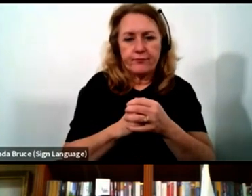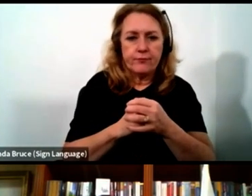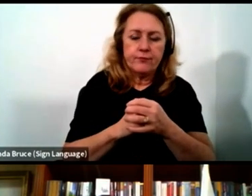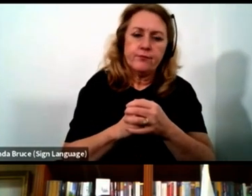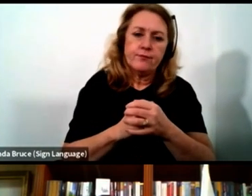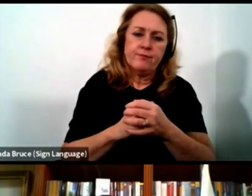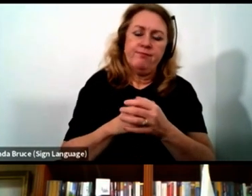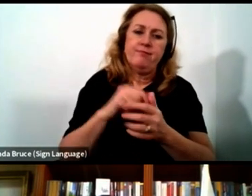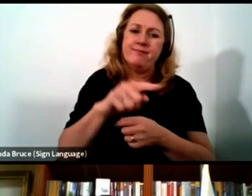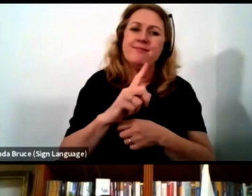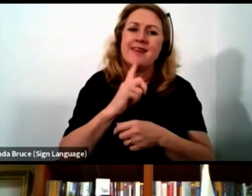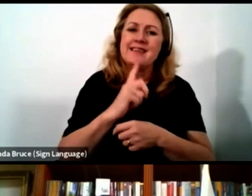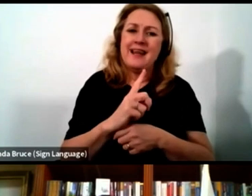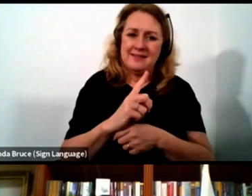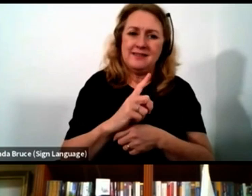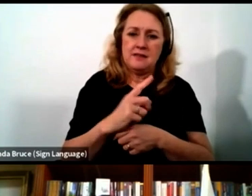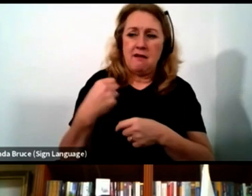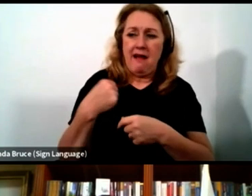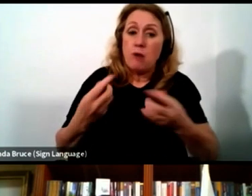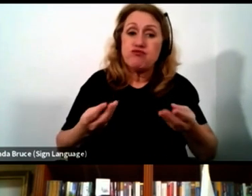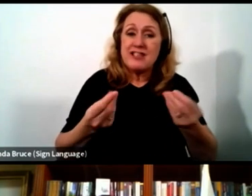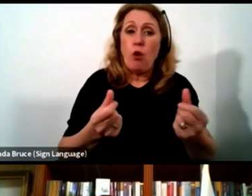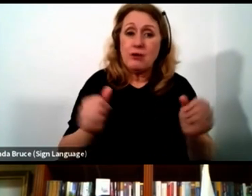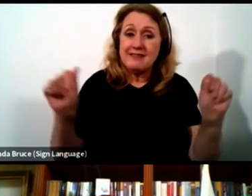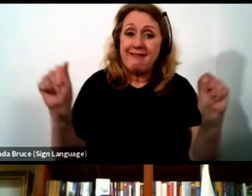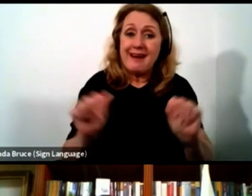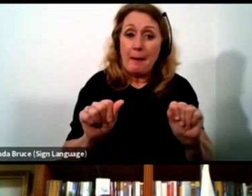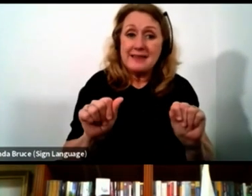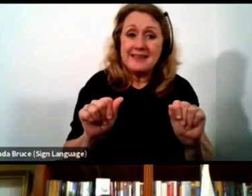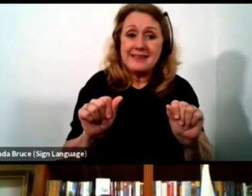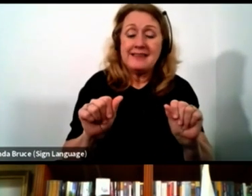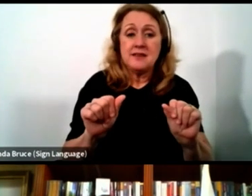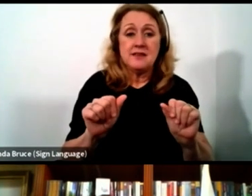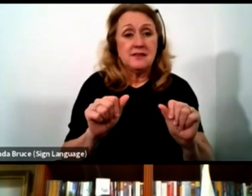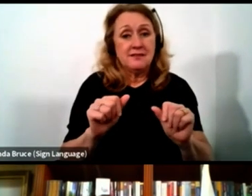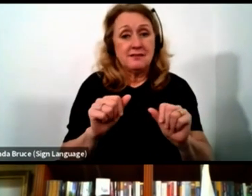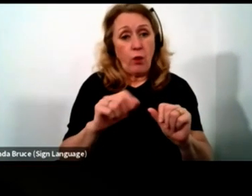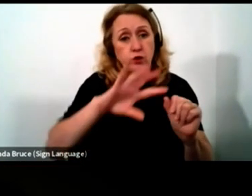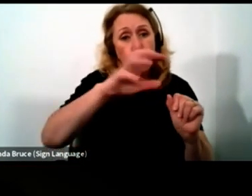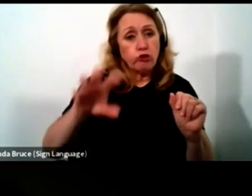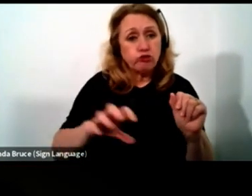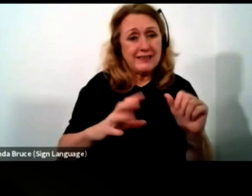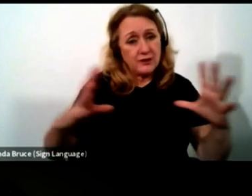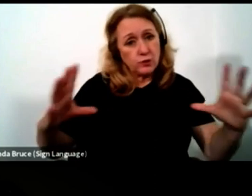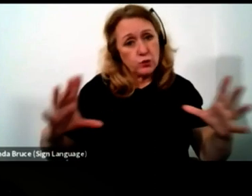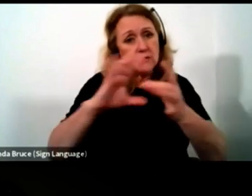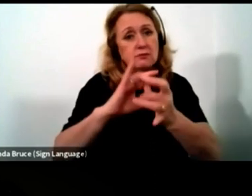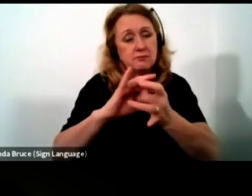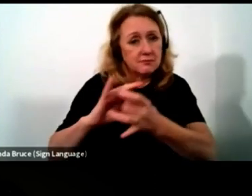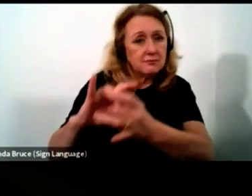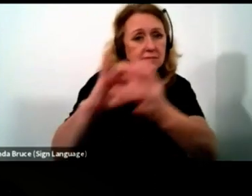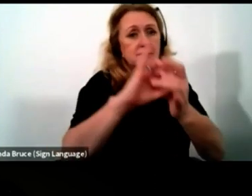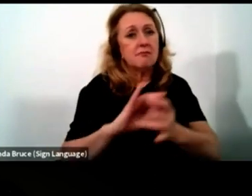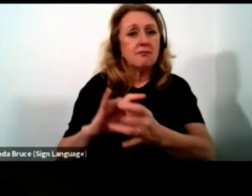Bensed. He says, given that resources are limited, do countries need to join forces to build these centers of excellence,